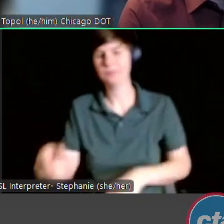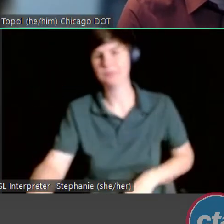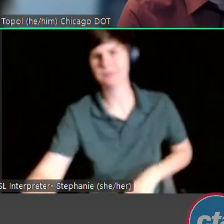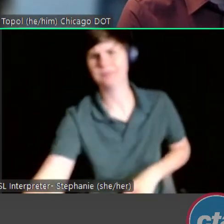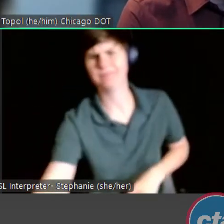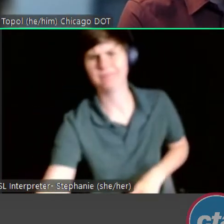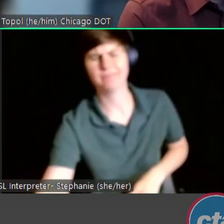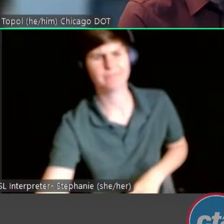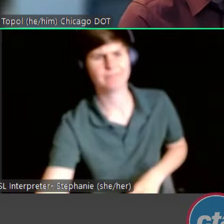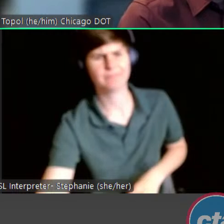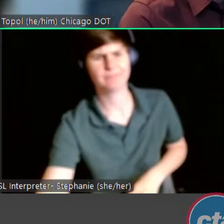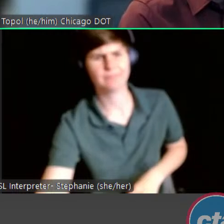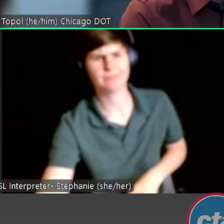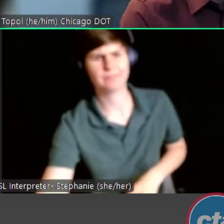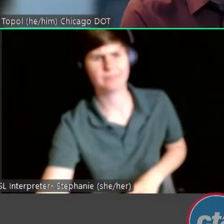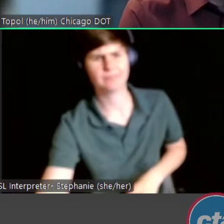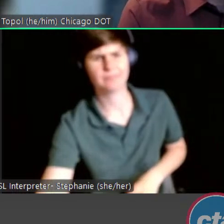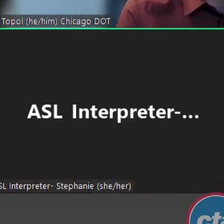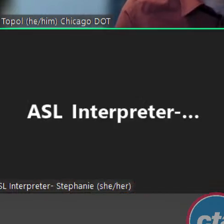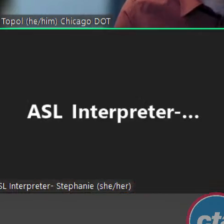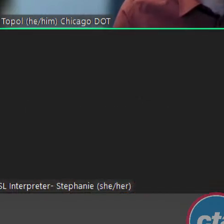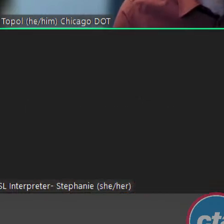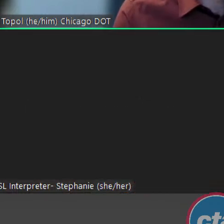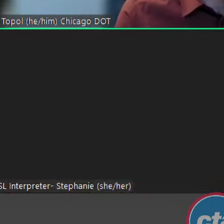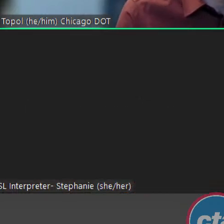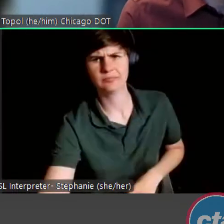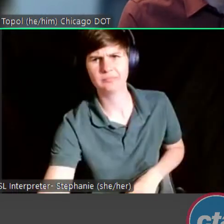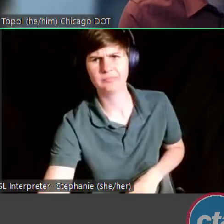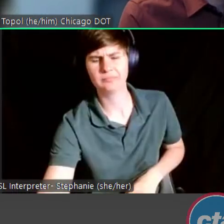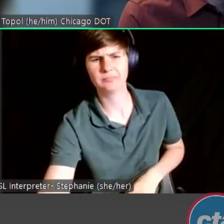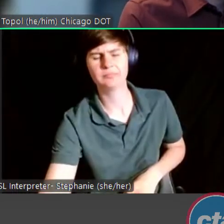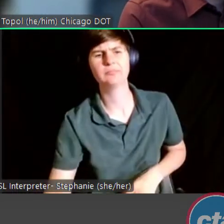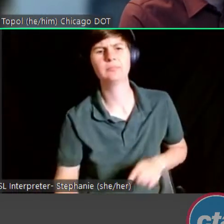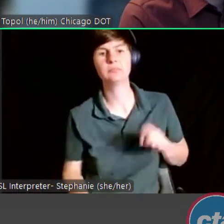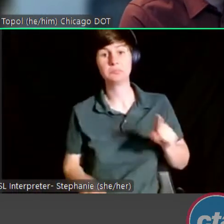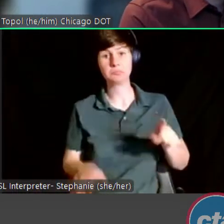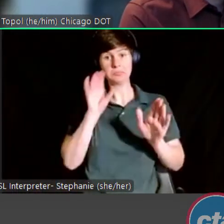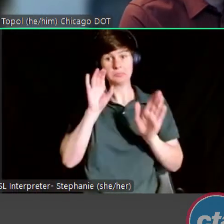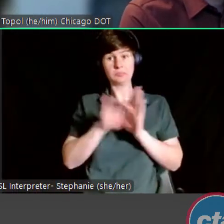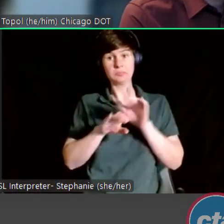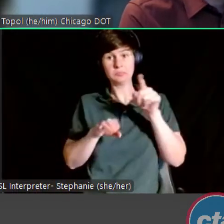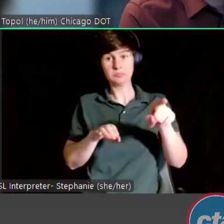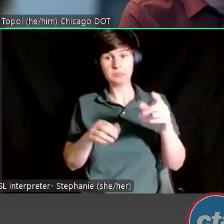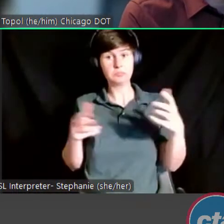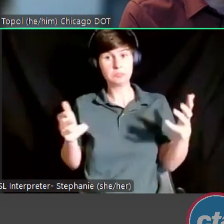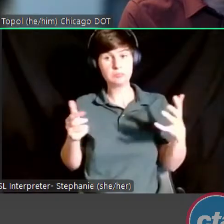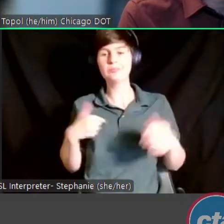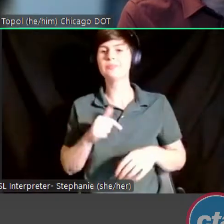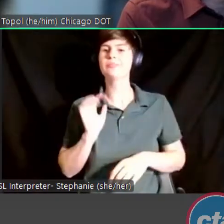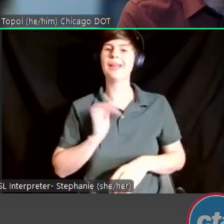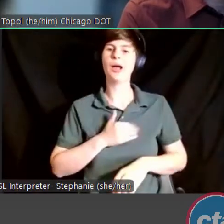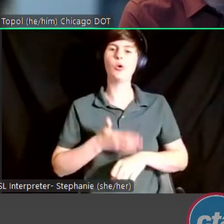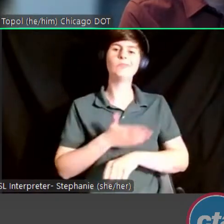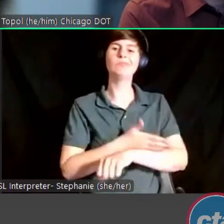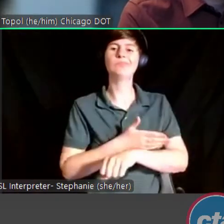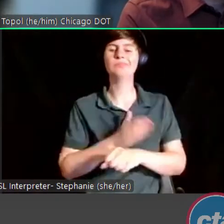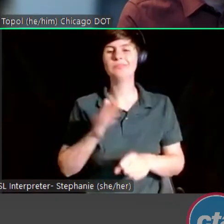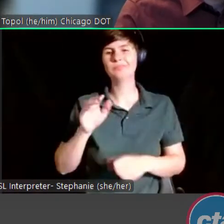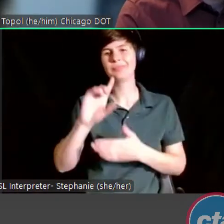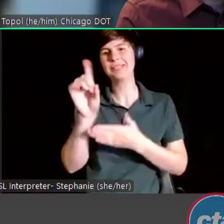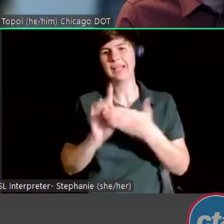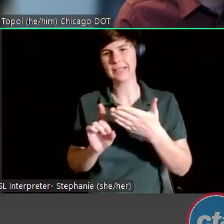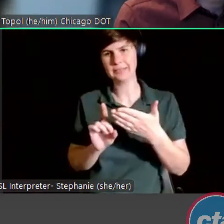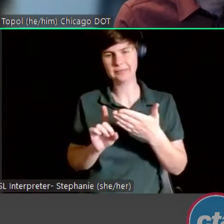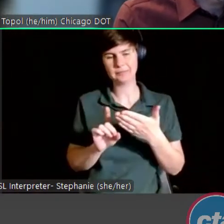So what I have, my image that I'm showing on the screen here today shows us some of our updated designs that I'll be walking through kind of our